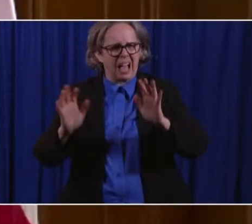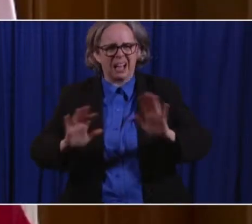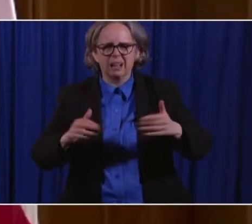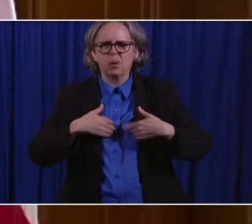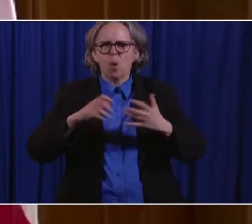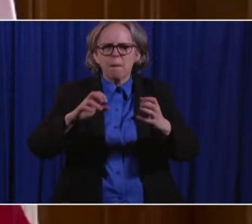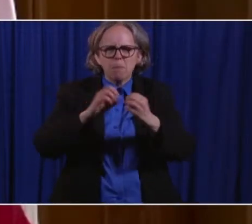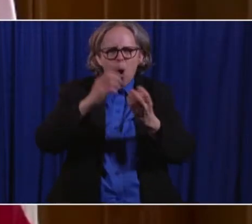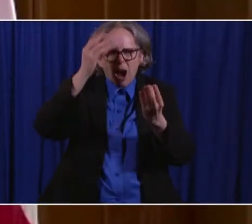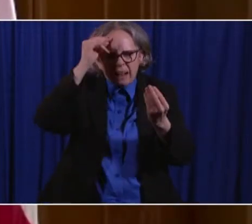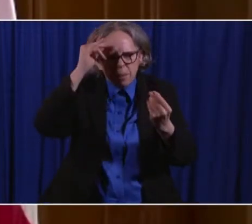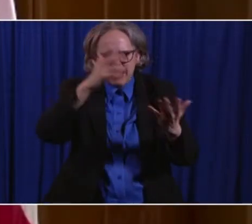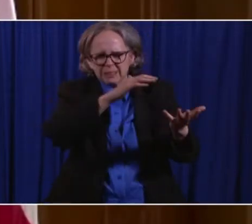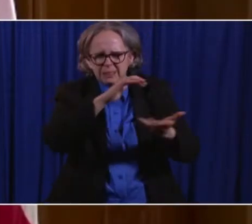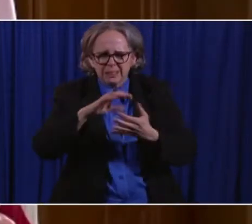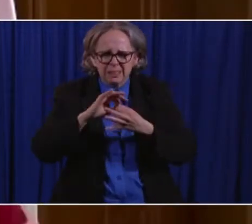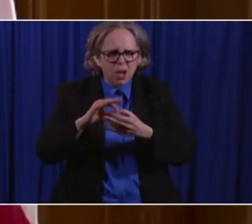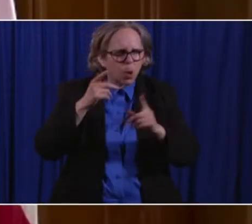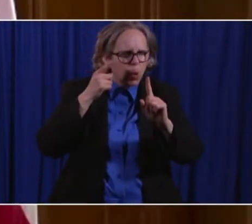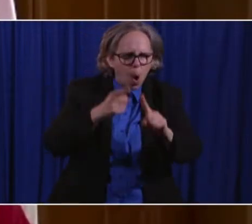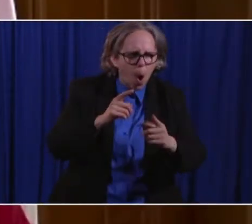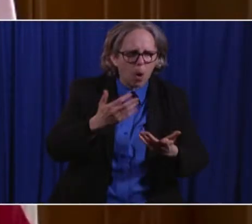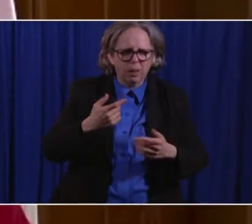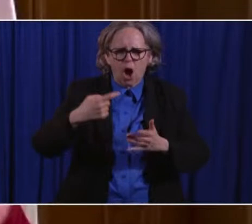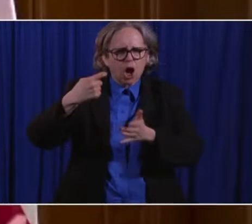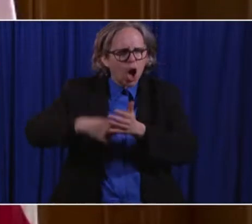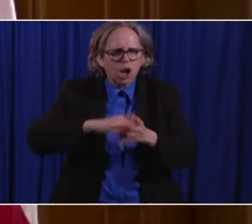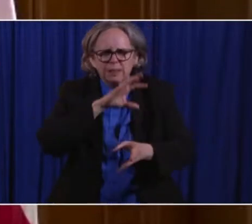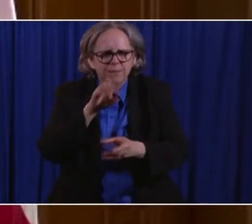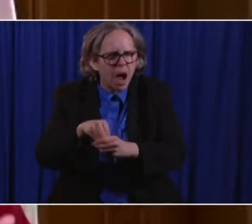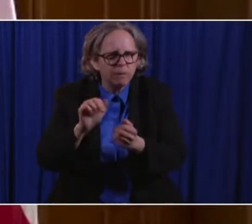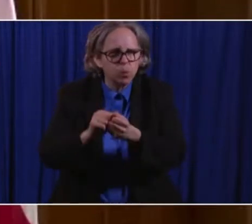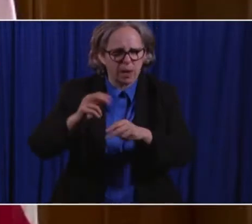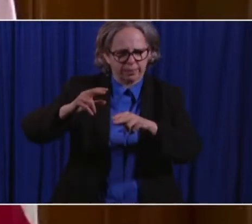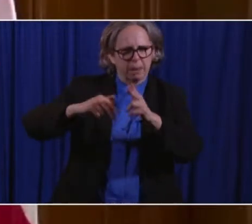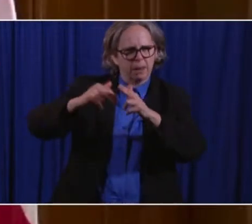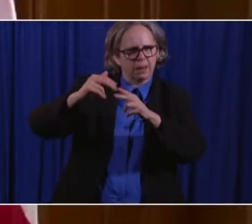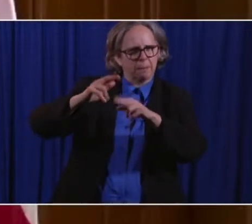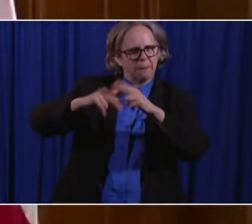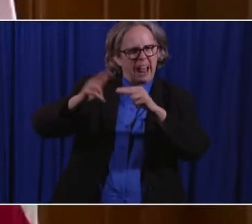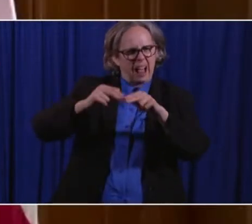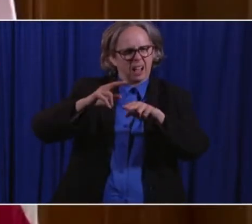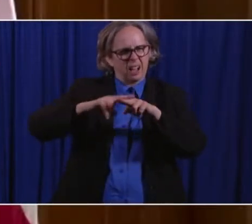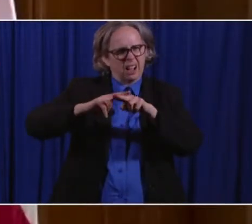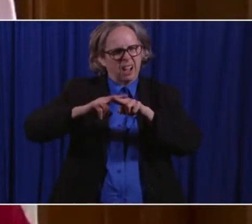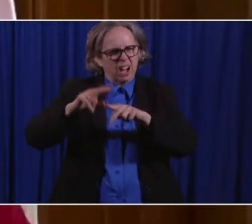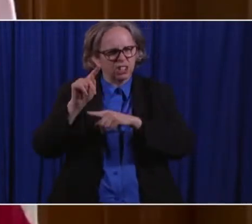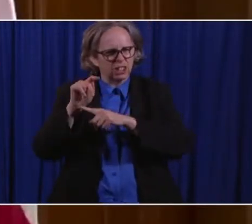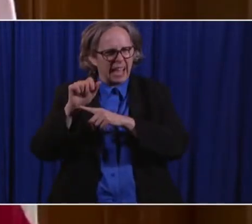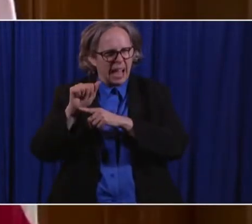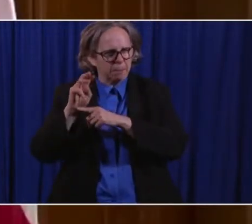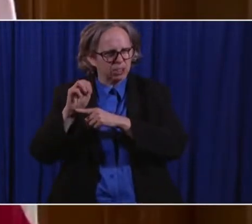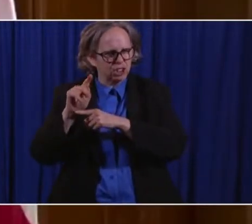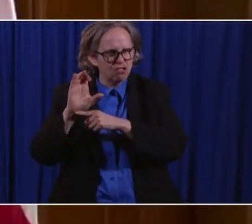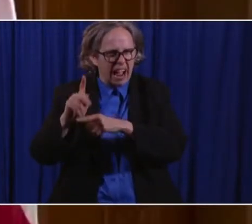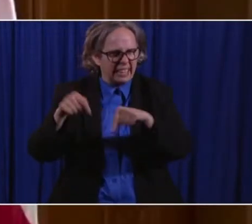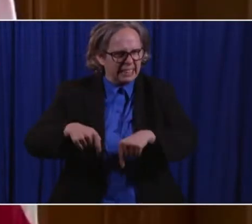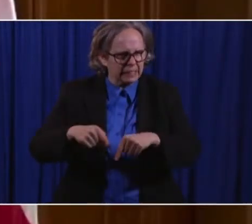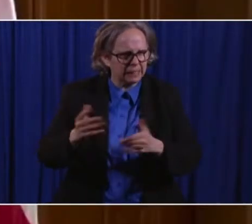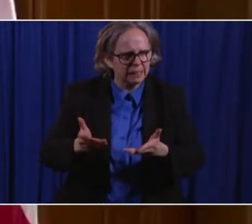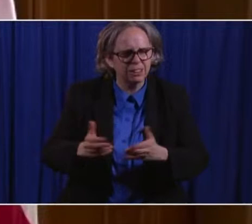role? What's our cost? What specifically are the plans? So I think we're much too